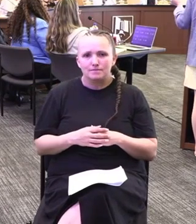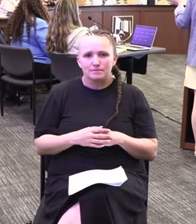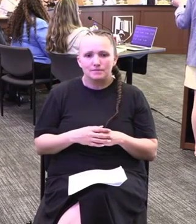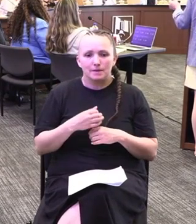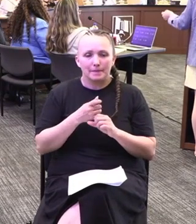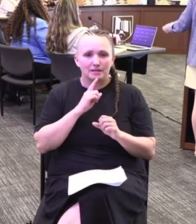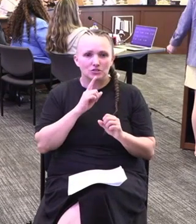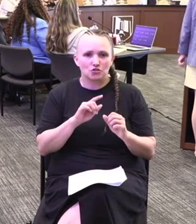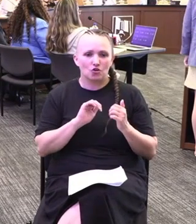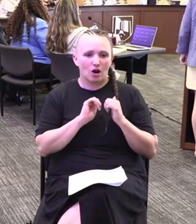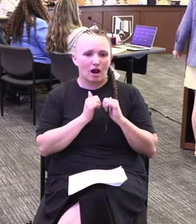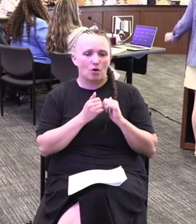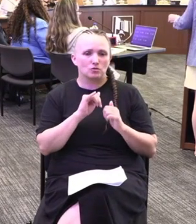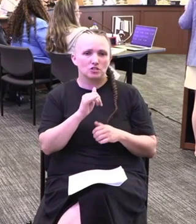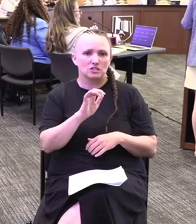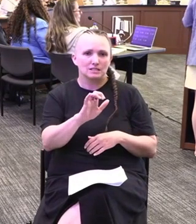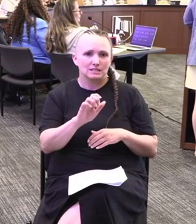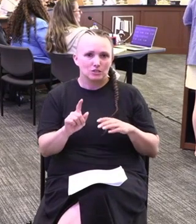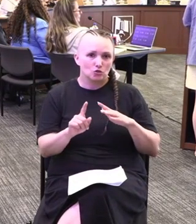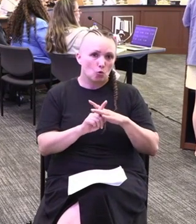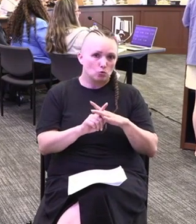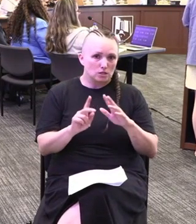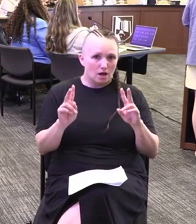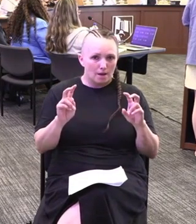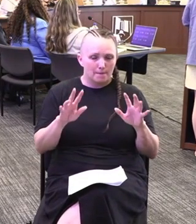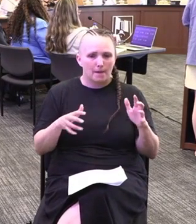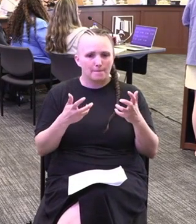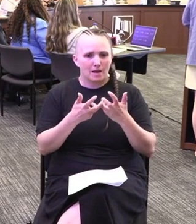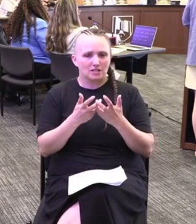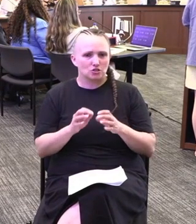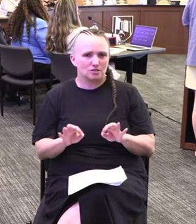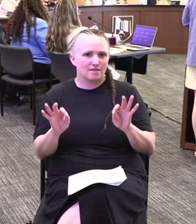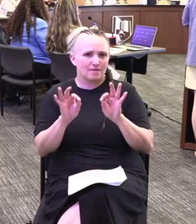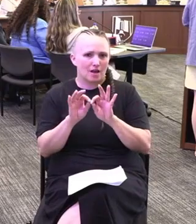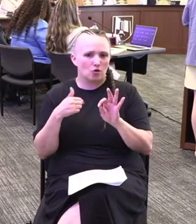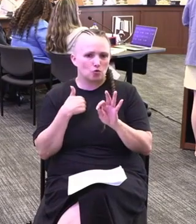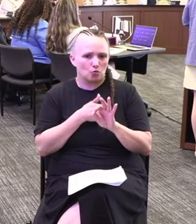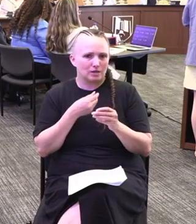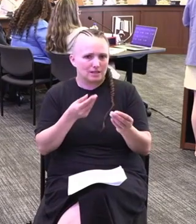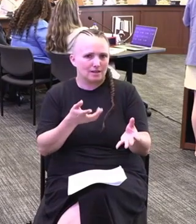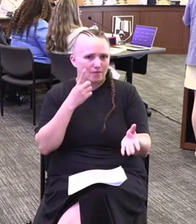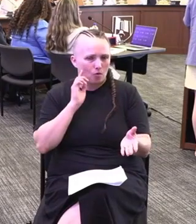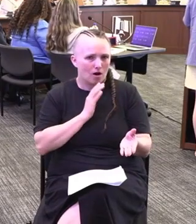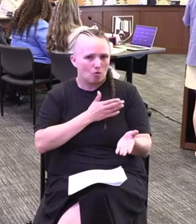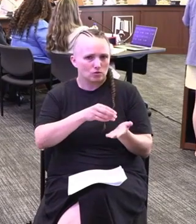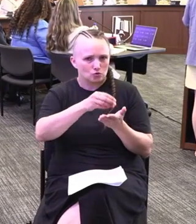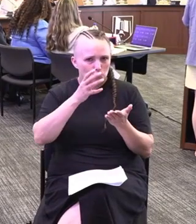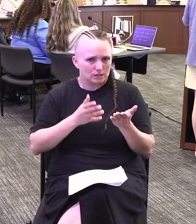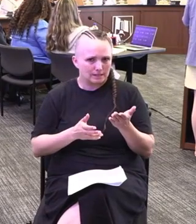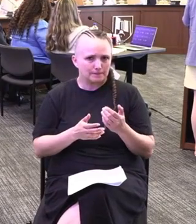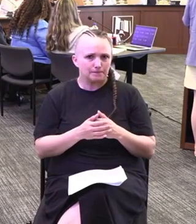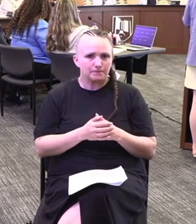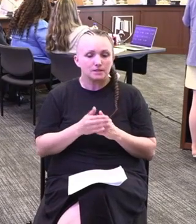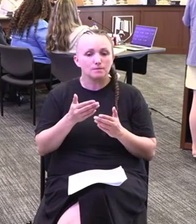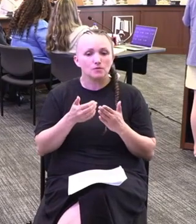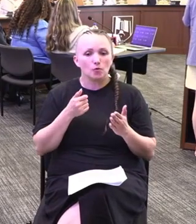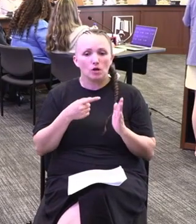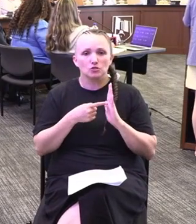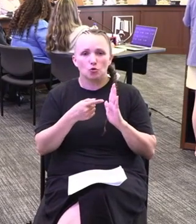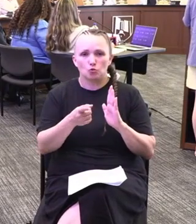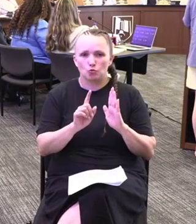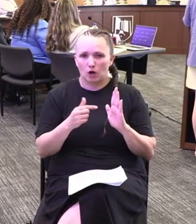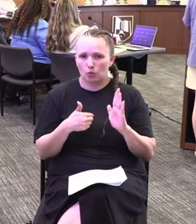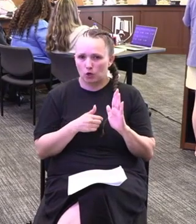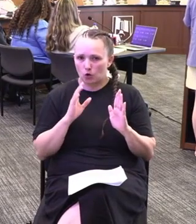how JJC shows up matches the value that we're delivering to our students. And before I show you where the brand is going, I want to